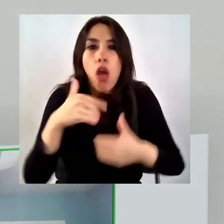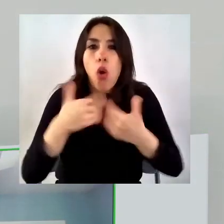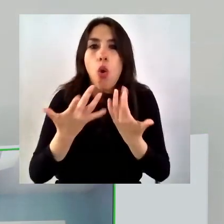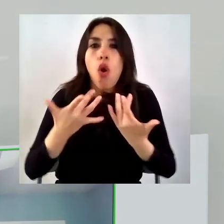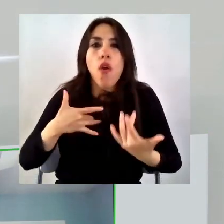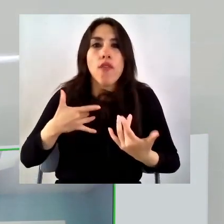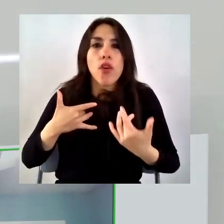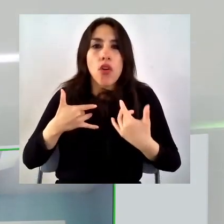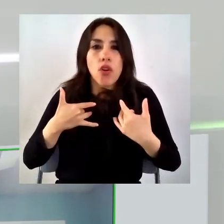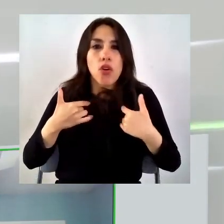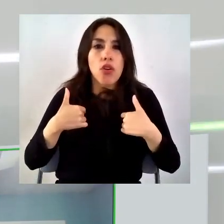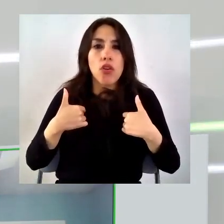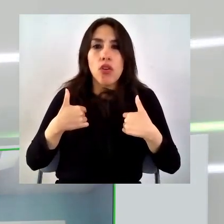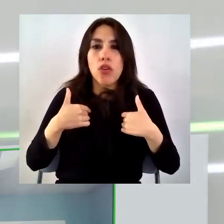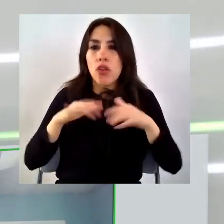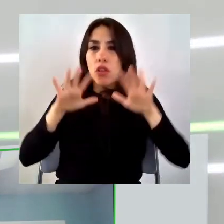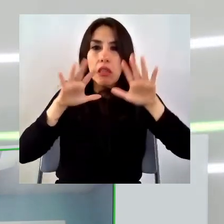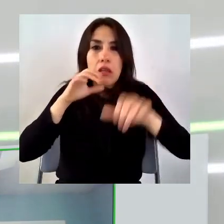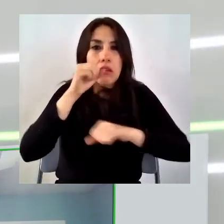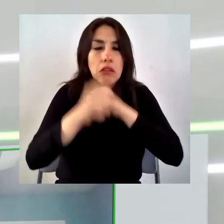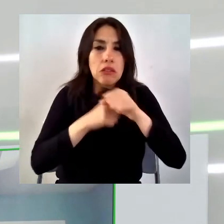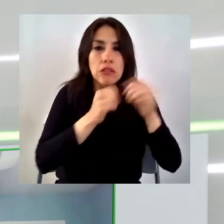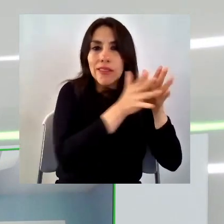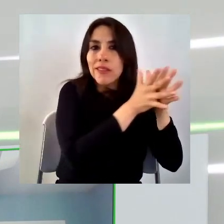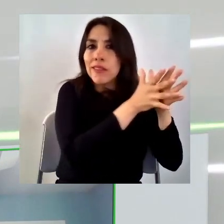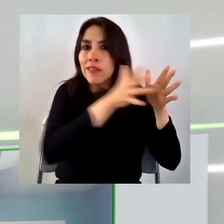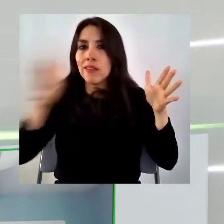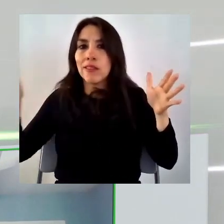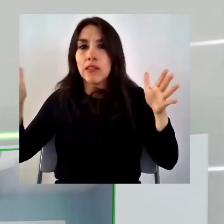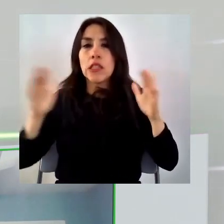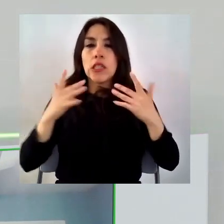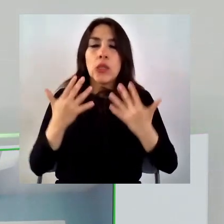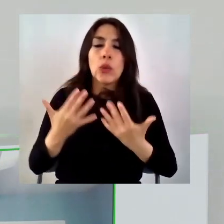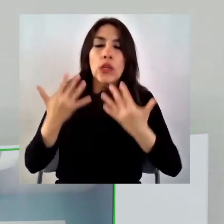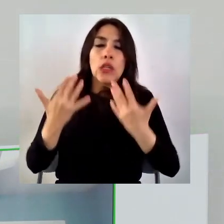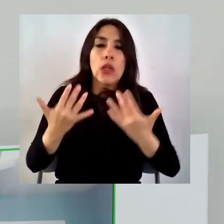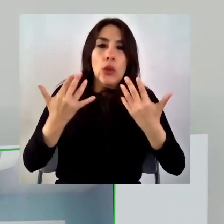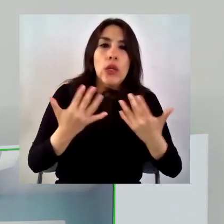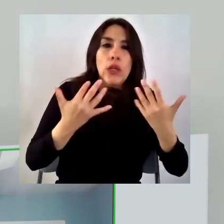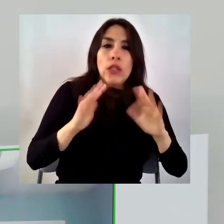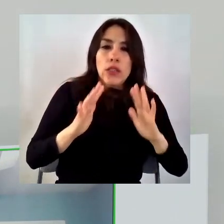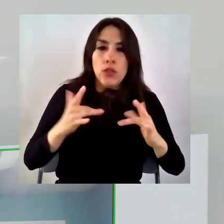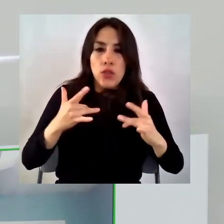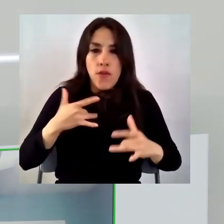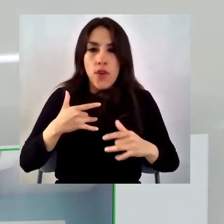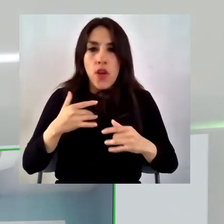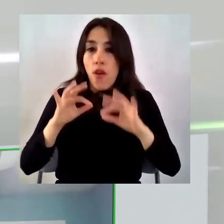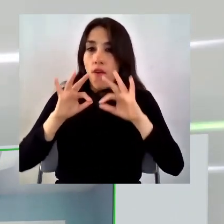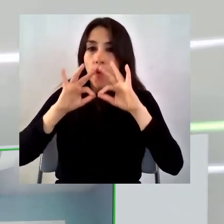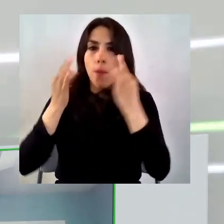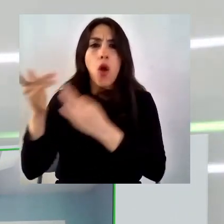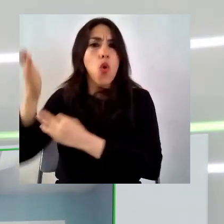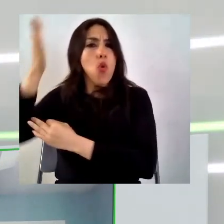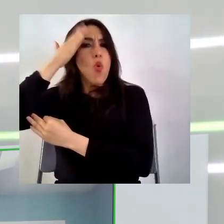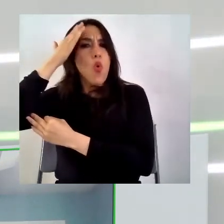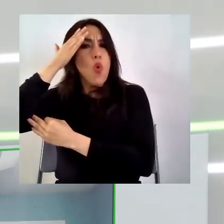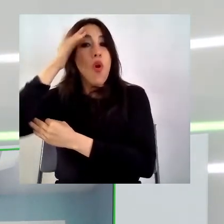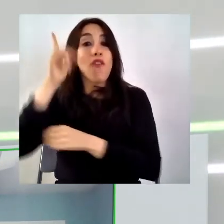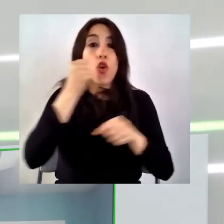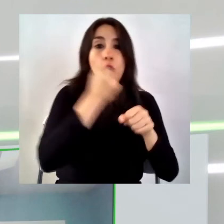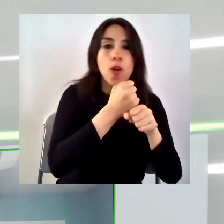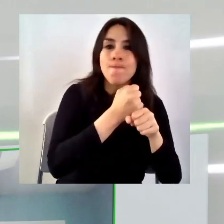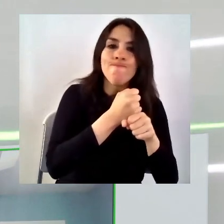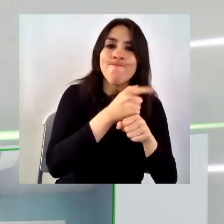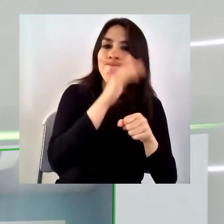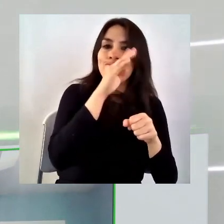aware. And when I experienced that you know, another flare-up in 2014, or attack, as sometimes we call